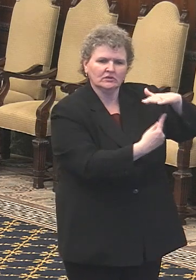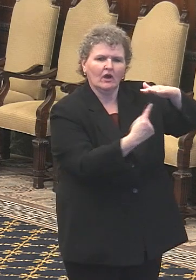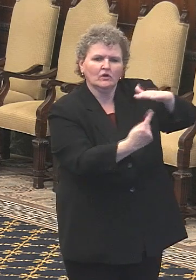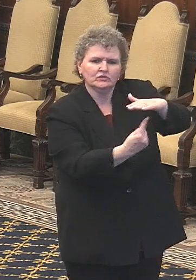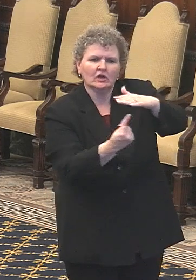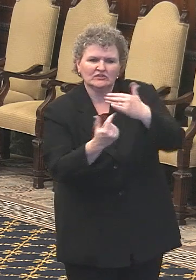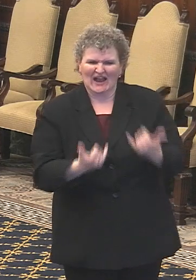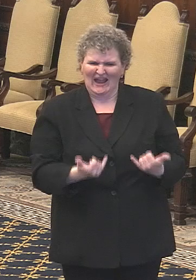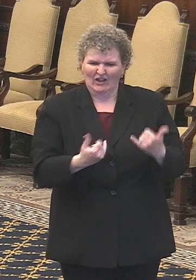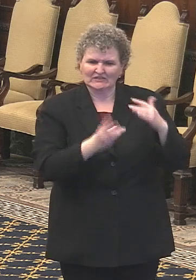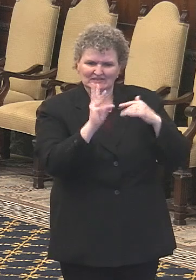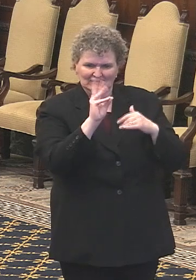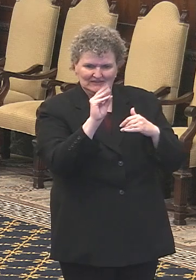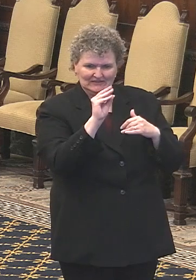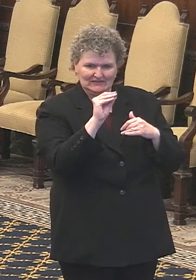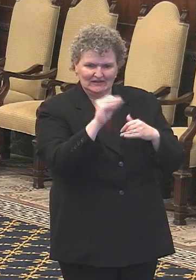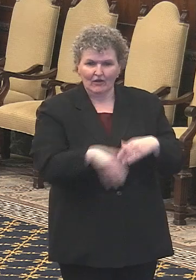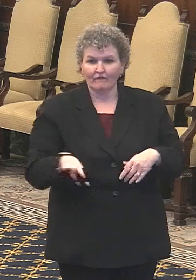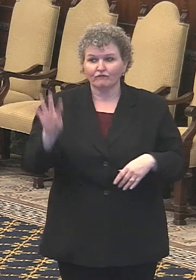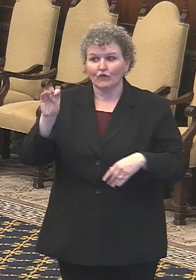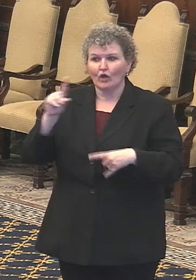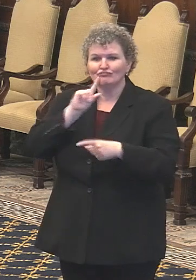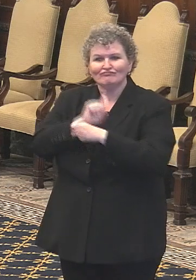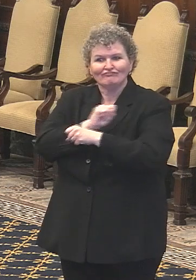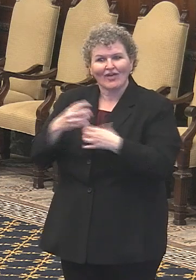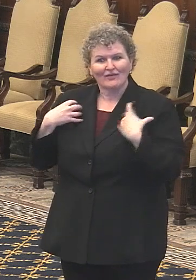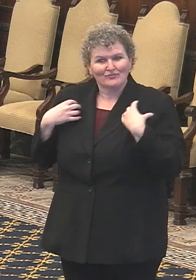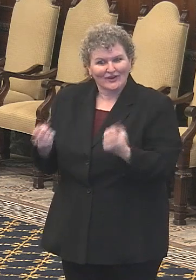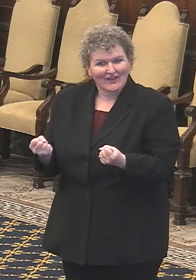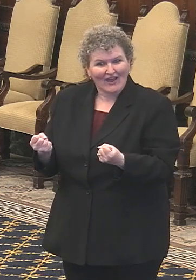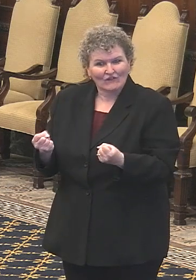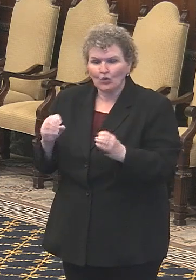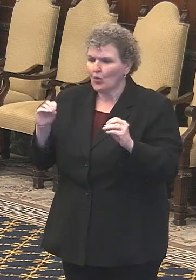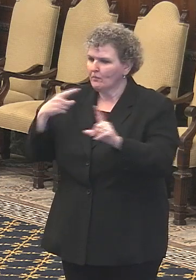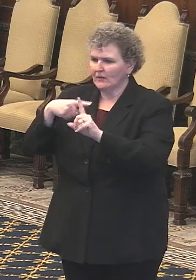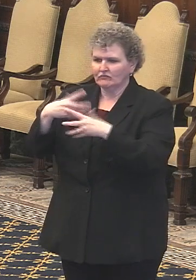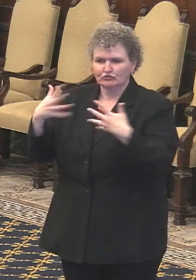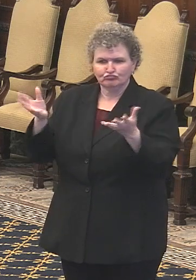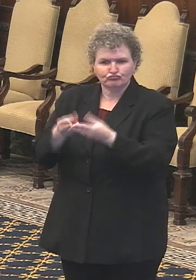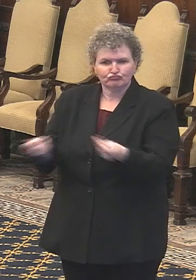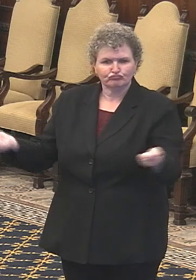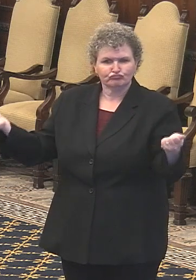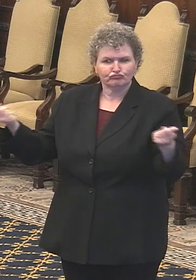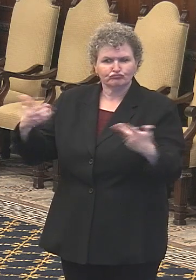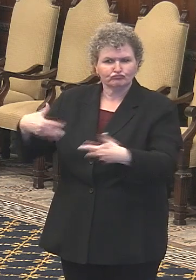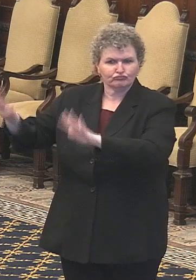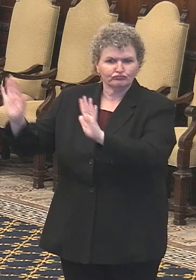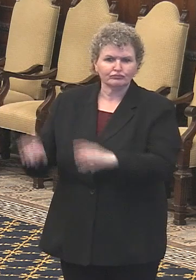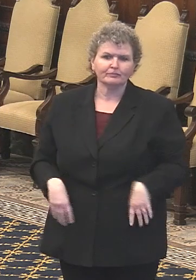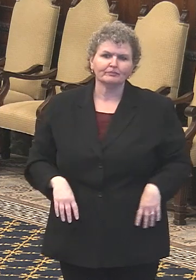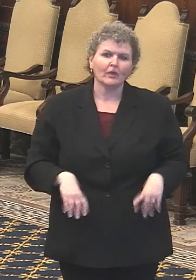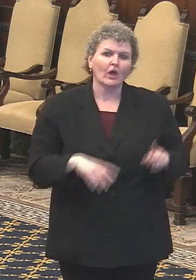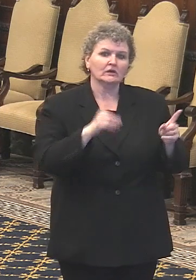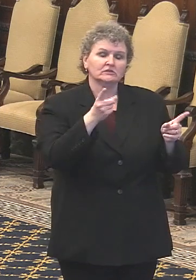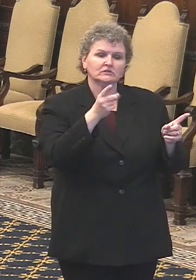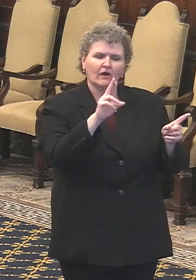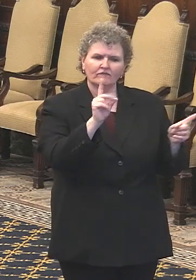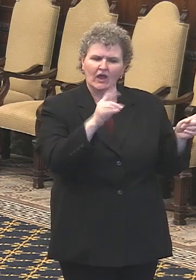shown that they no longer test positive. Thank you. And this is for Dr. Farley. Last